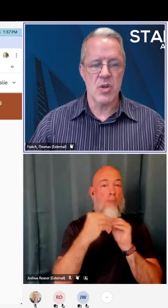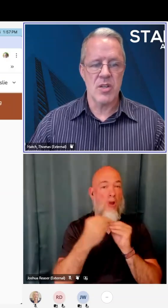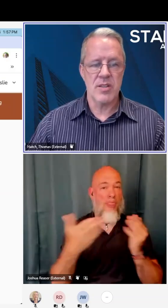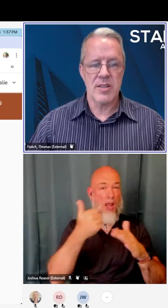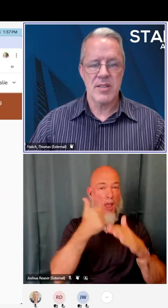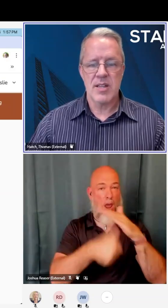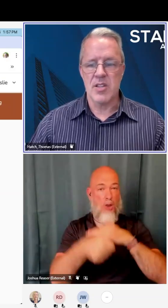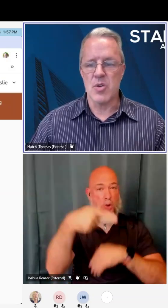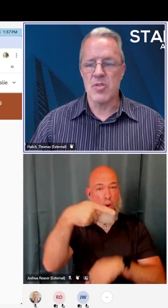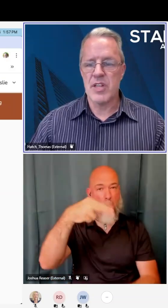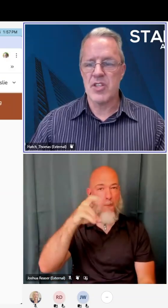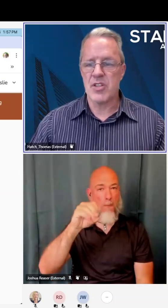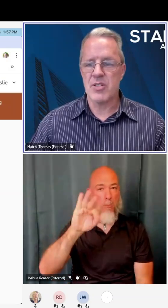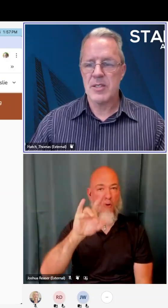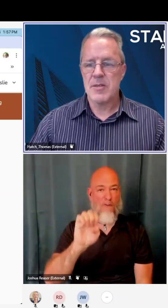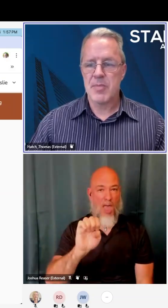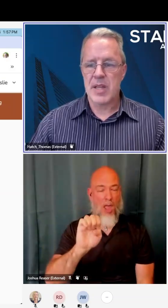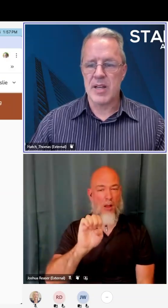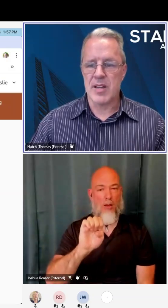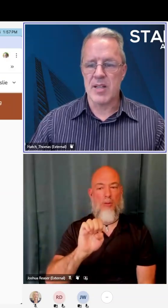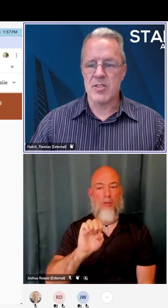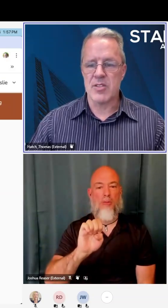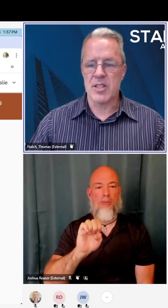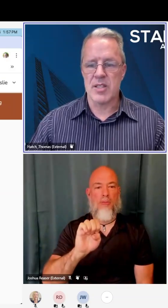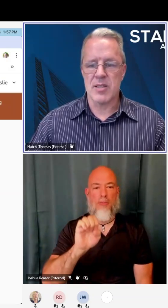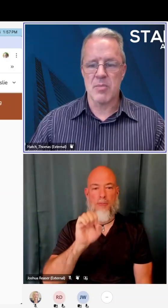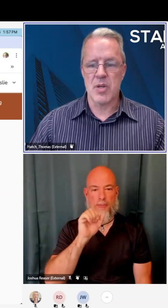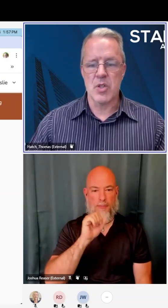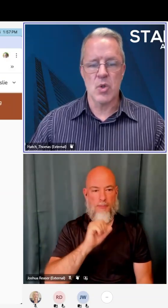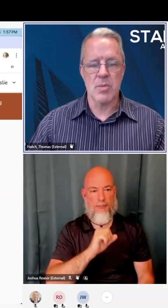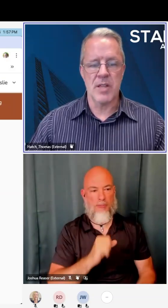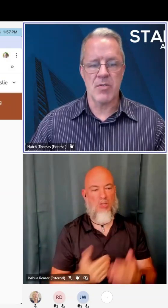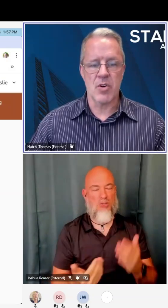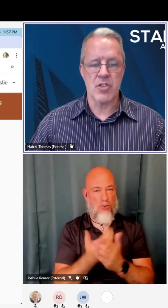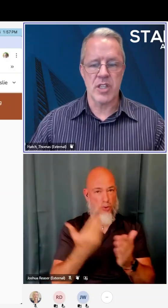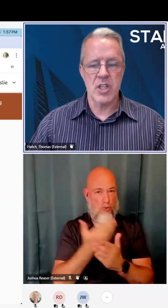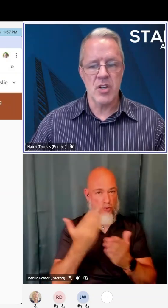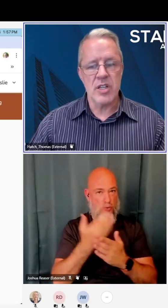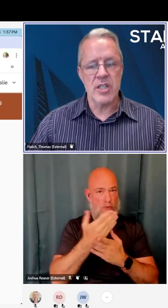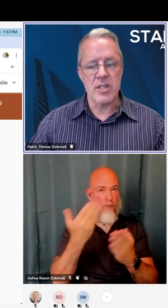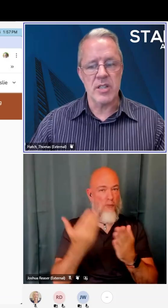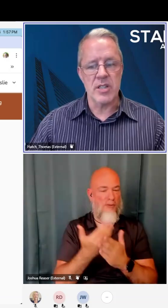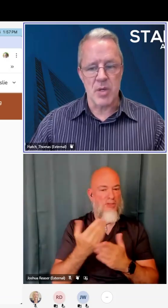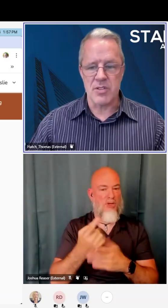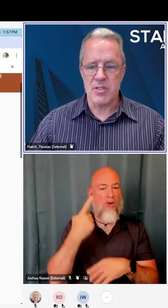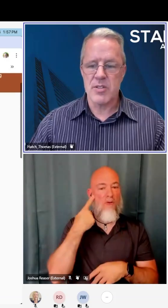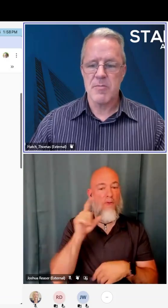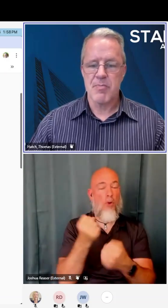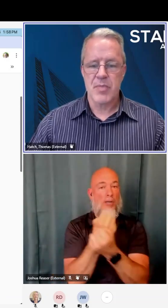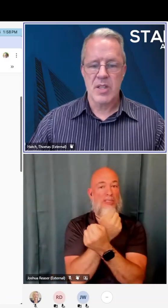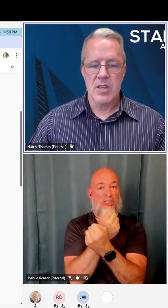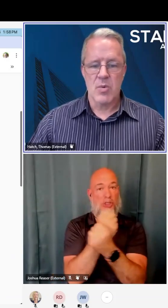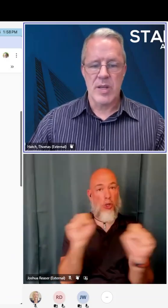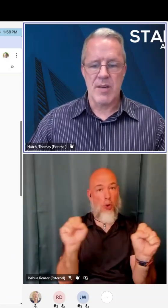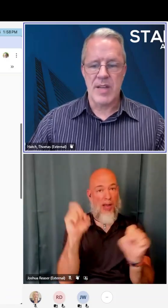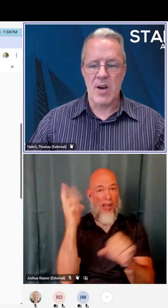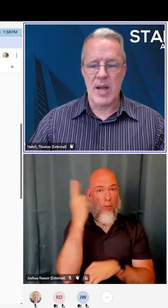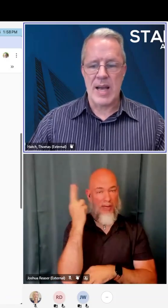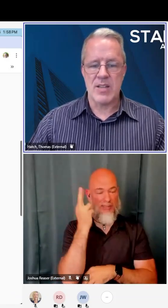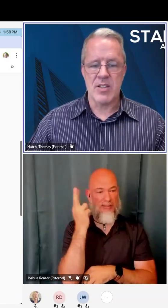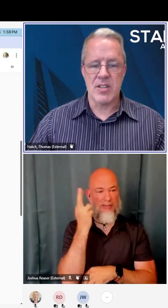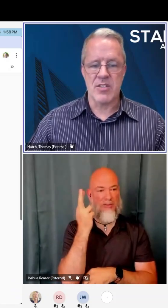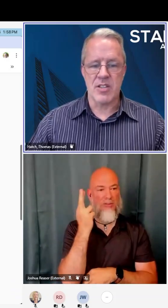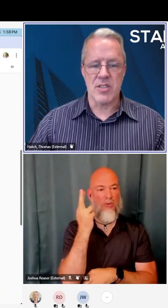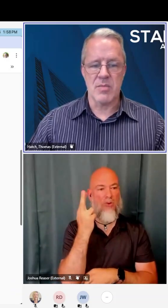is a newer feature, and I thought it's pretty cool. But for security purposes, we have